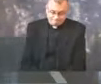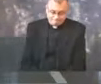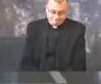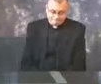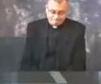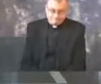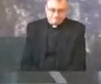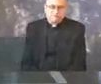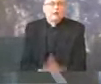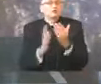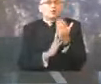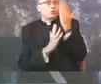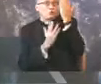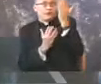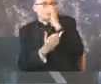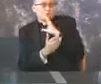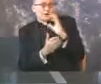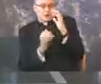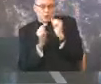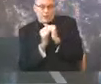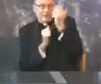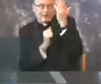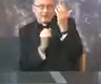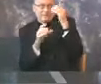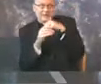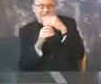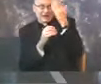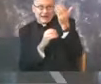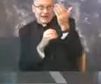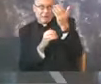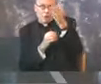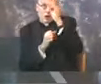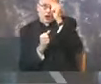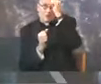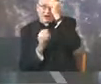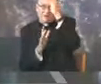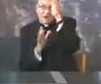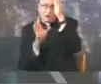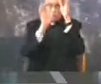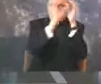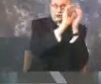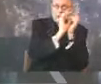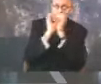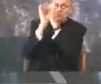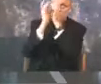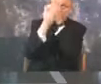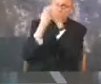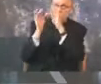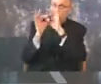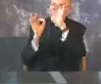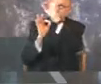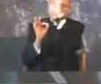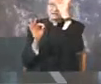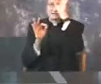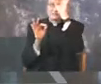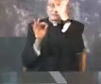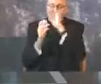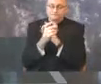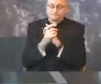Through him and with him and in him, O God, Almighty Father, in the unity of the